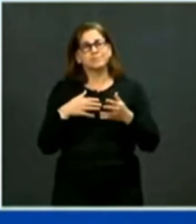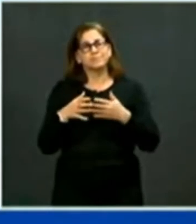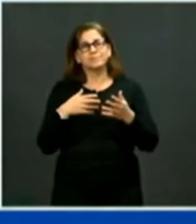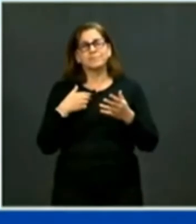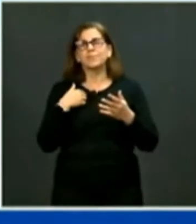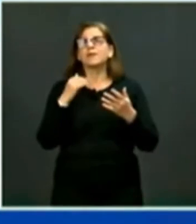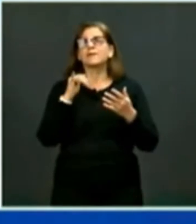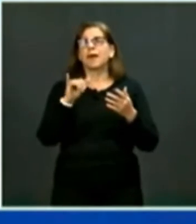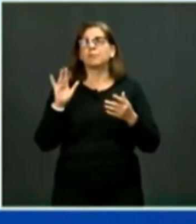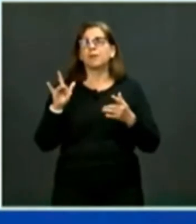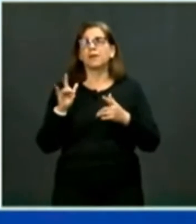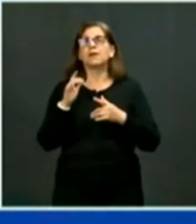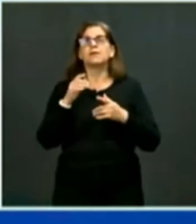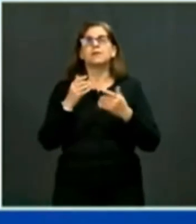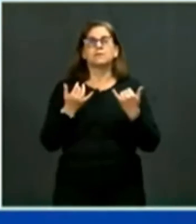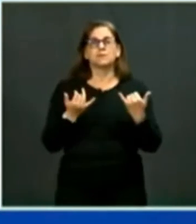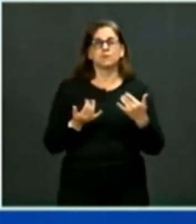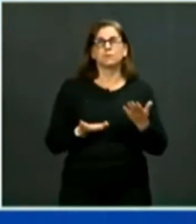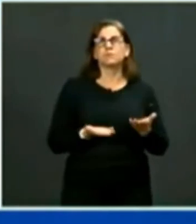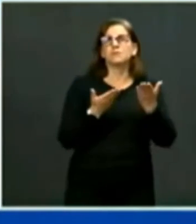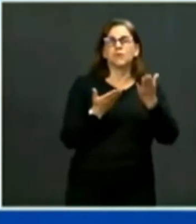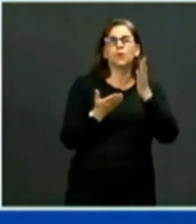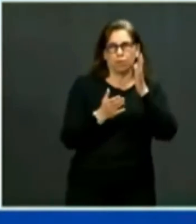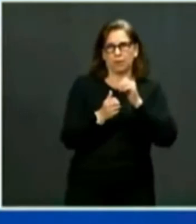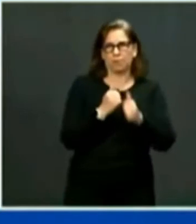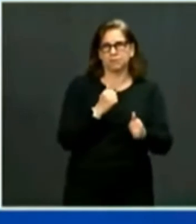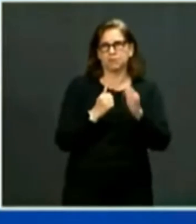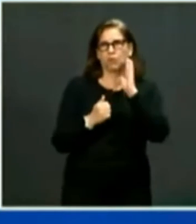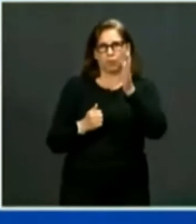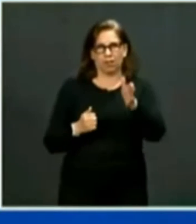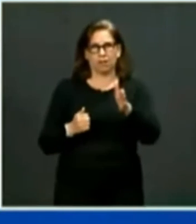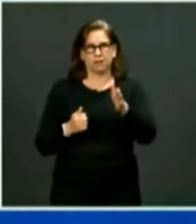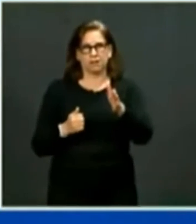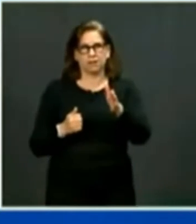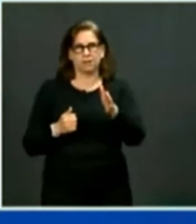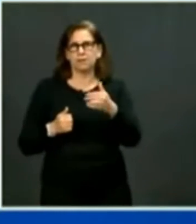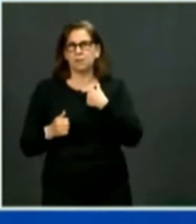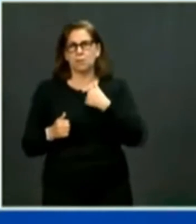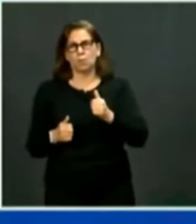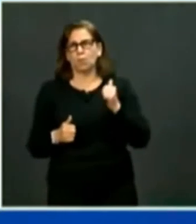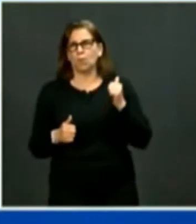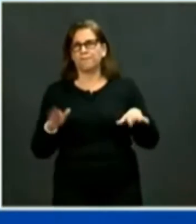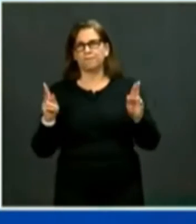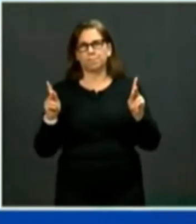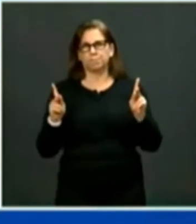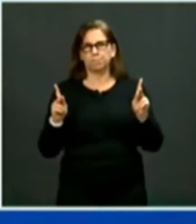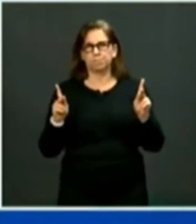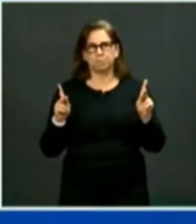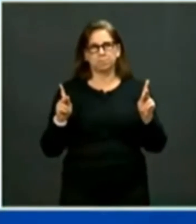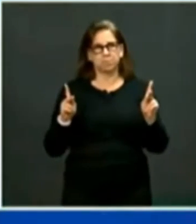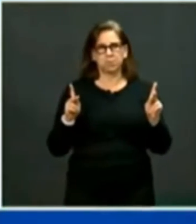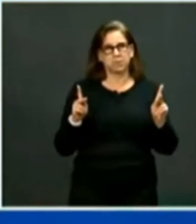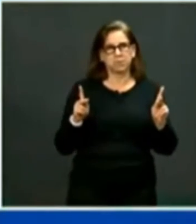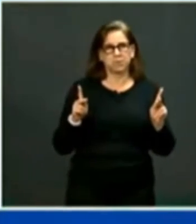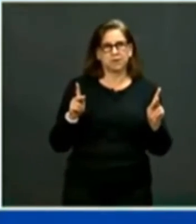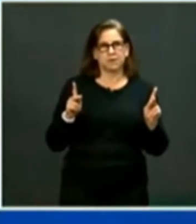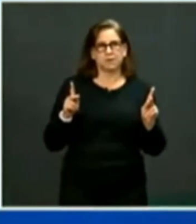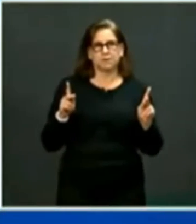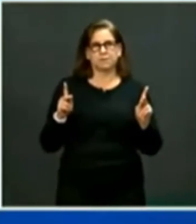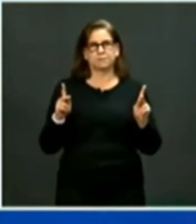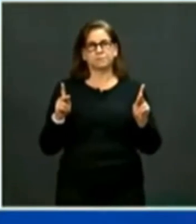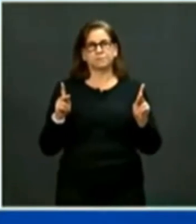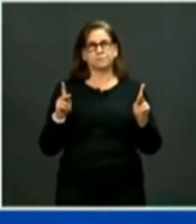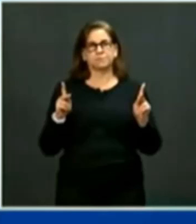going to give up. We have an opportunity to fulfill the first responsibility of government, to keep our people safe. And